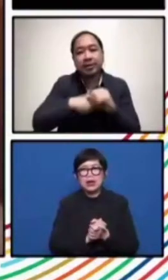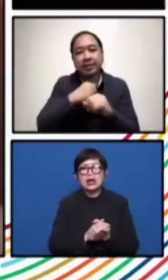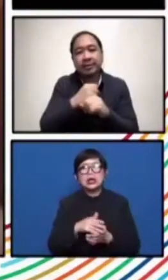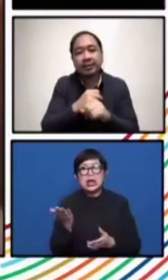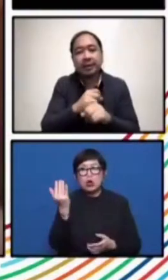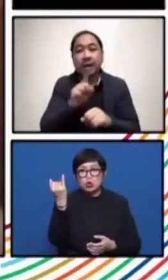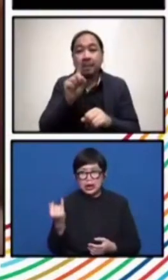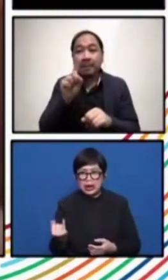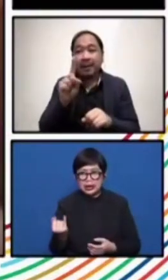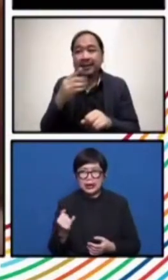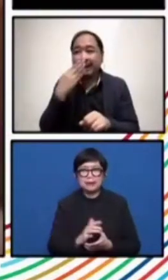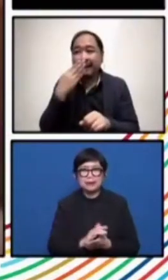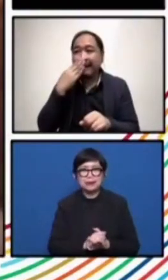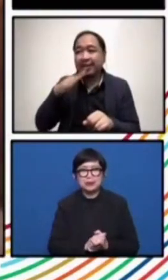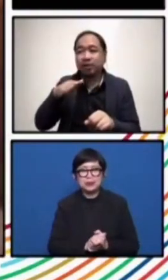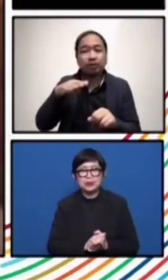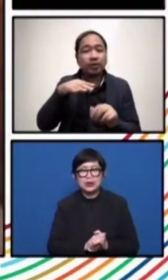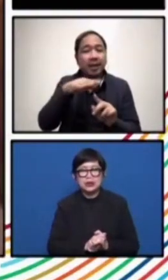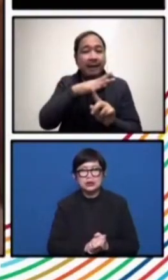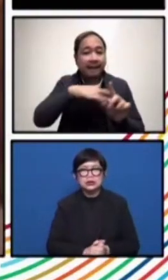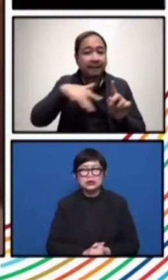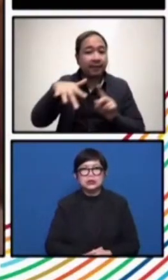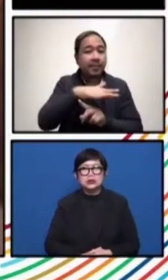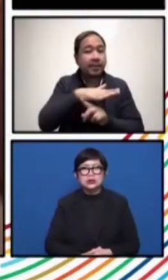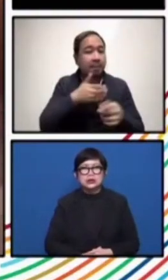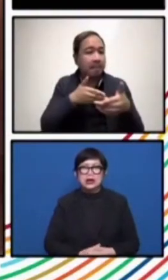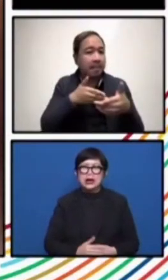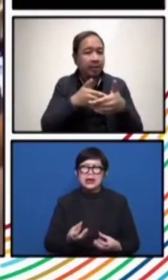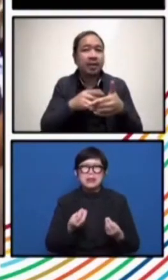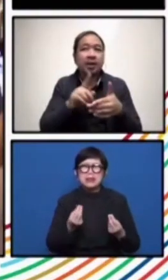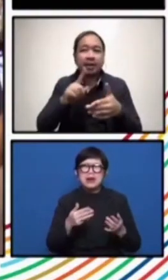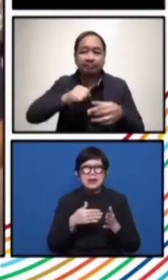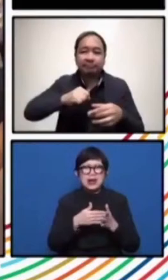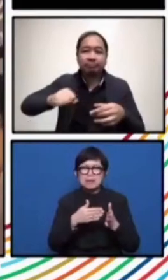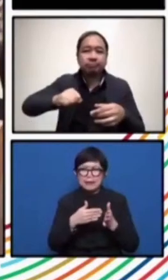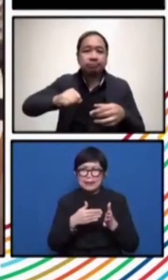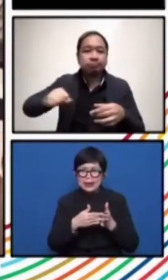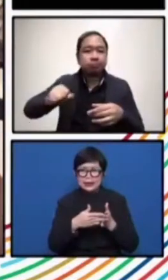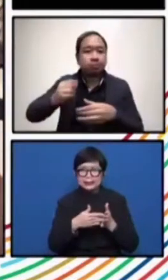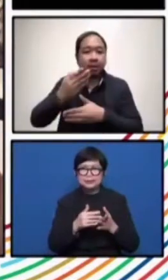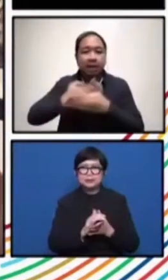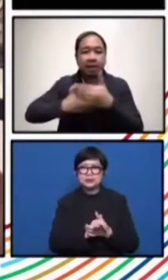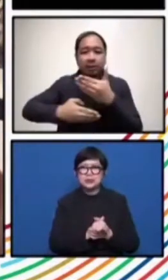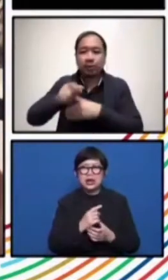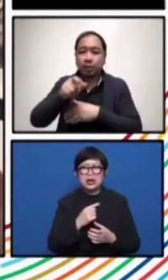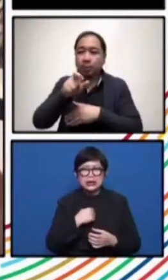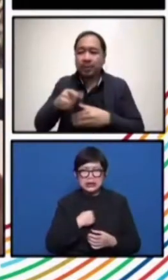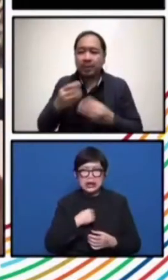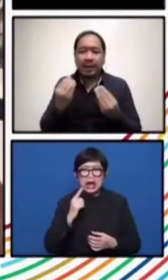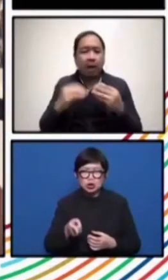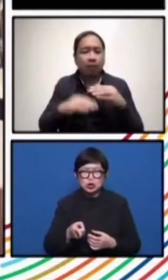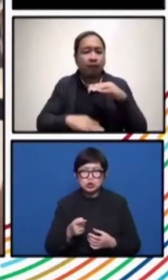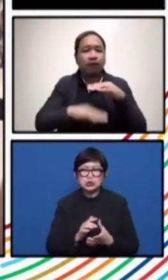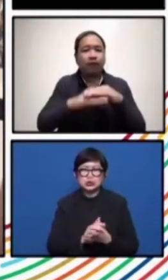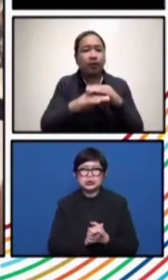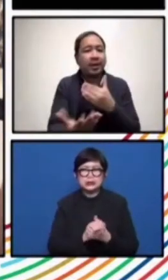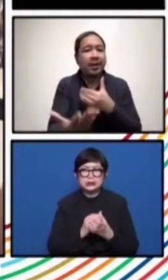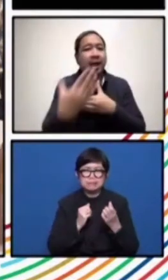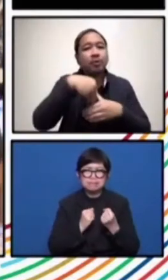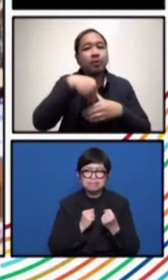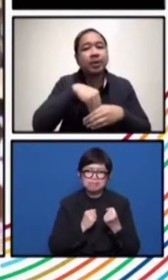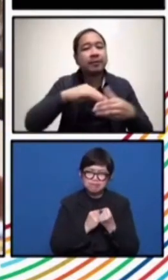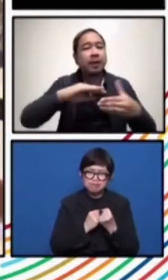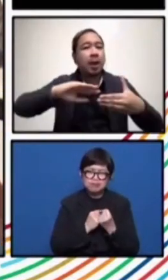barriers continue to exclude persons with disabilities from fully and effectively participating in society on equal basis with others